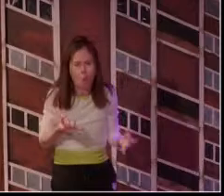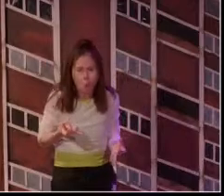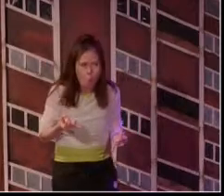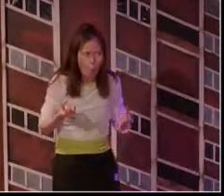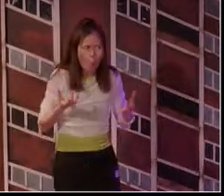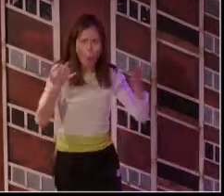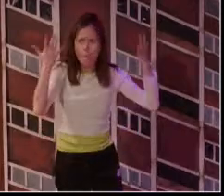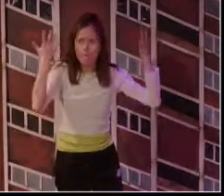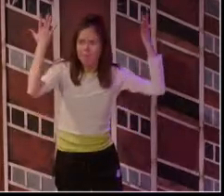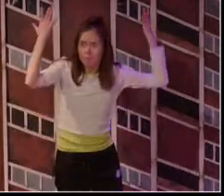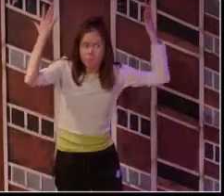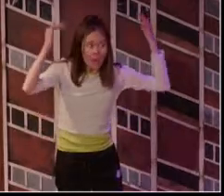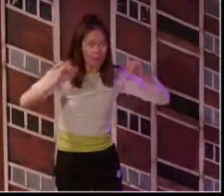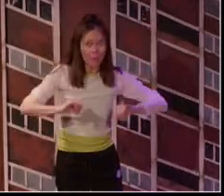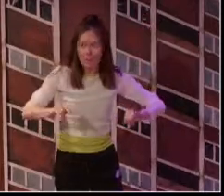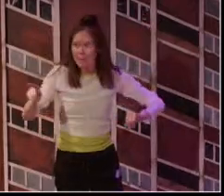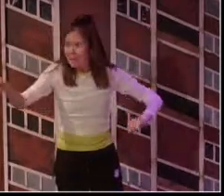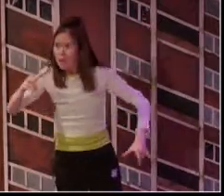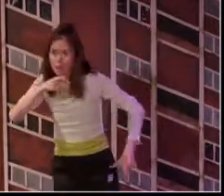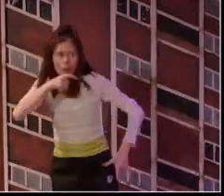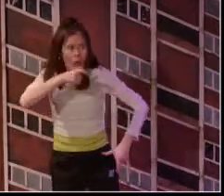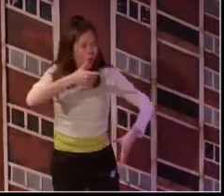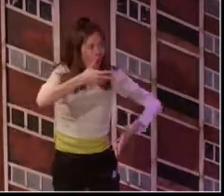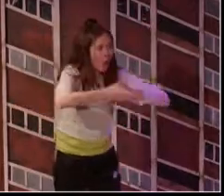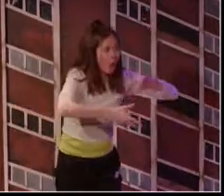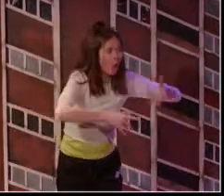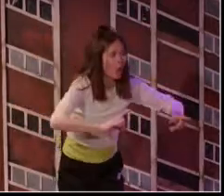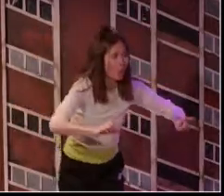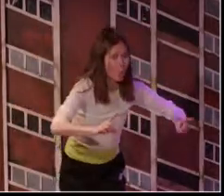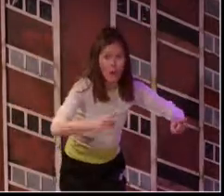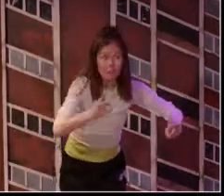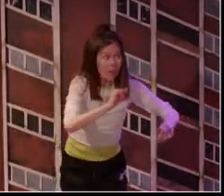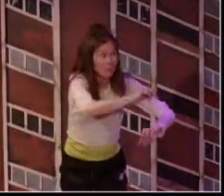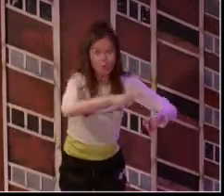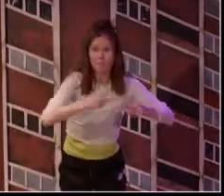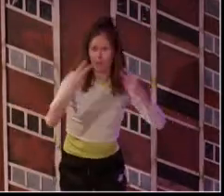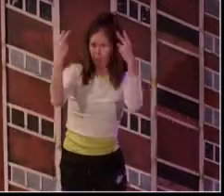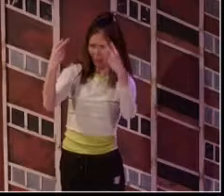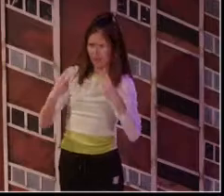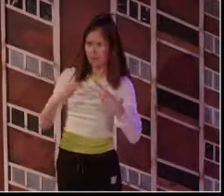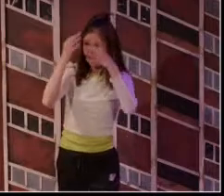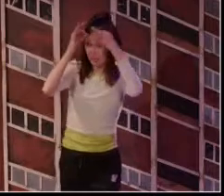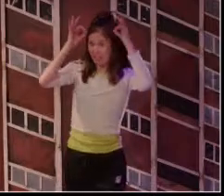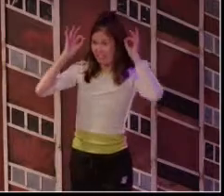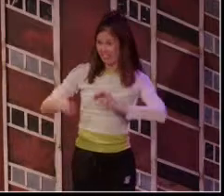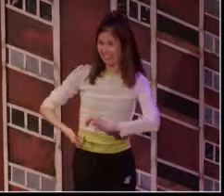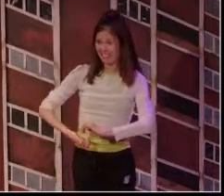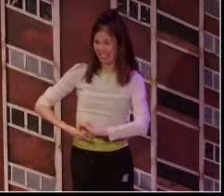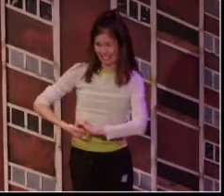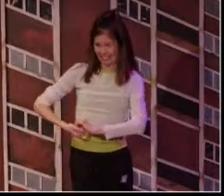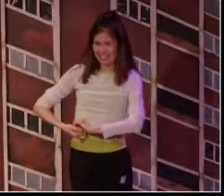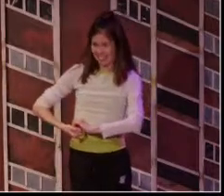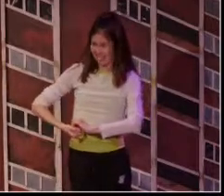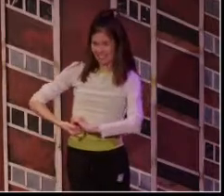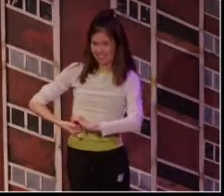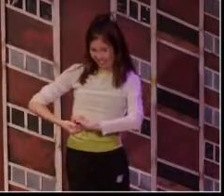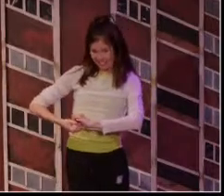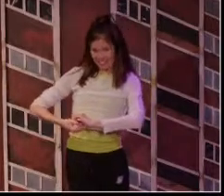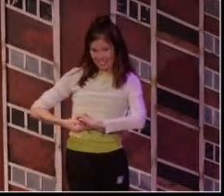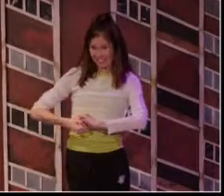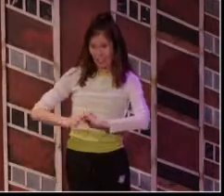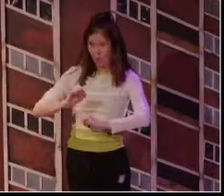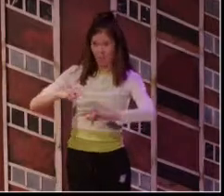up this way? What would he say, or how should I, in these flamboyant flaunts, withstand the sternness of his